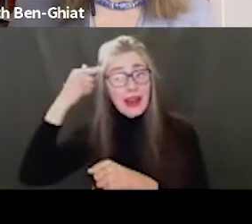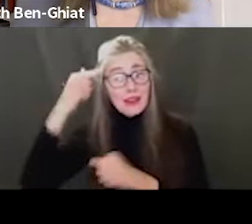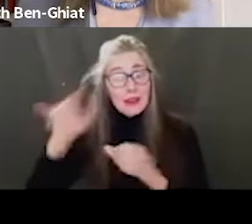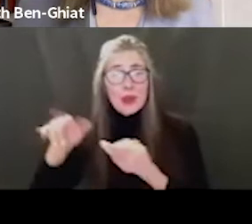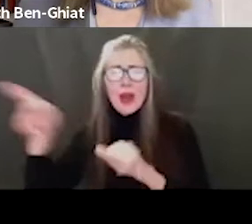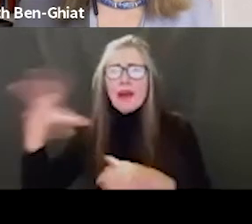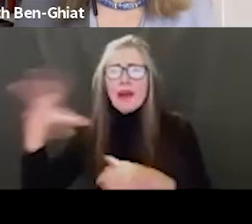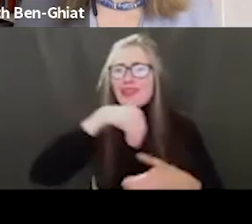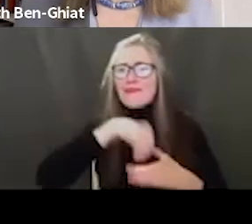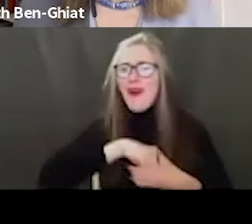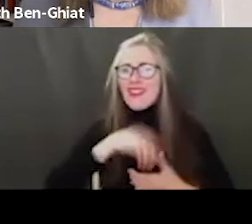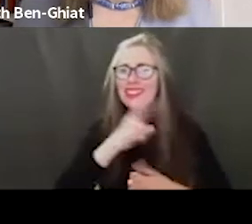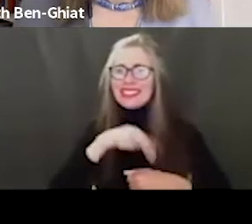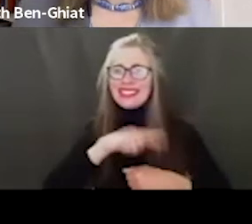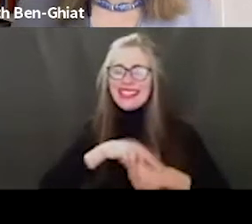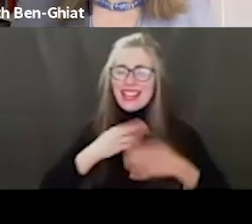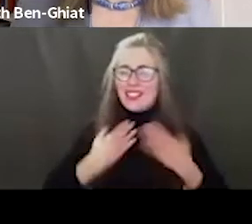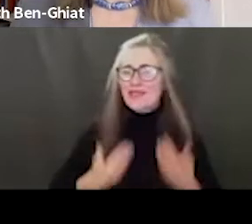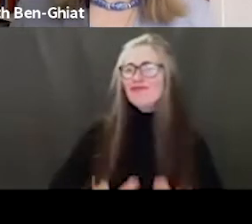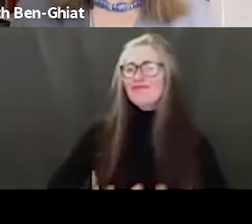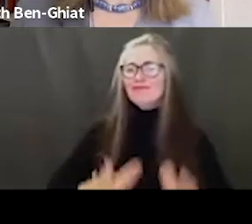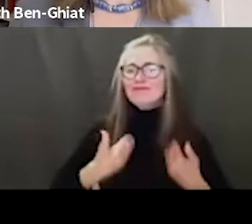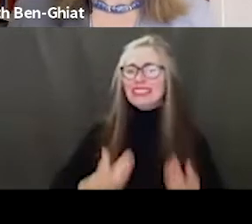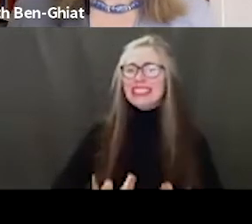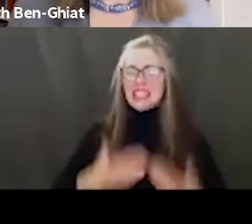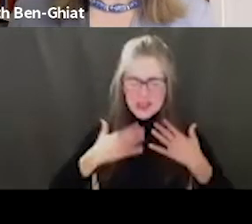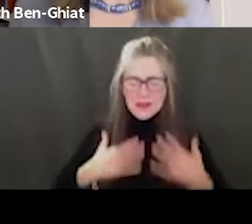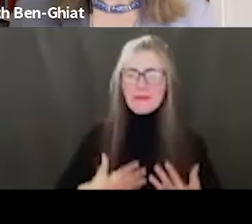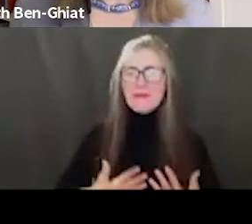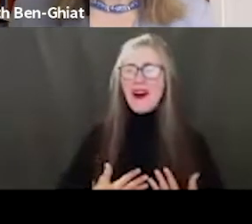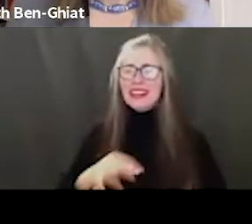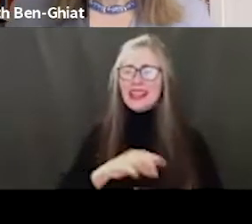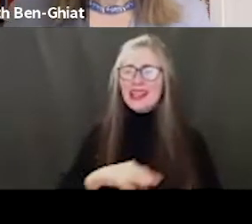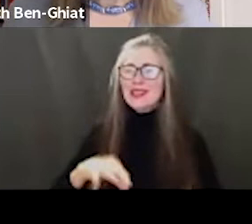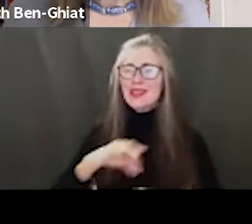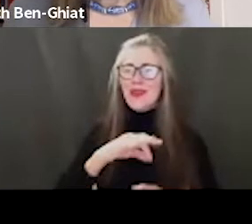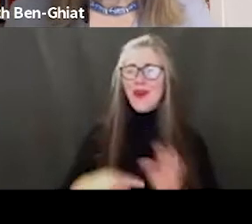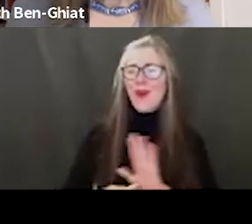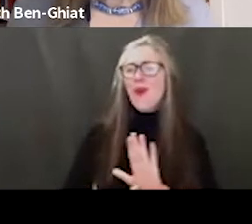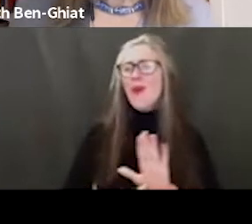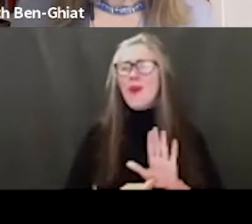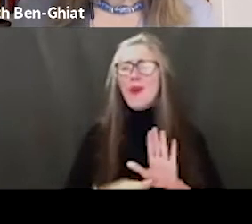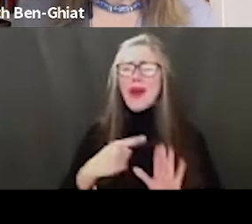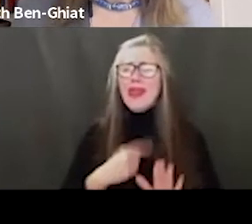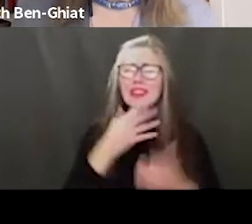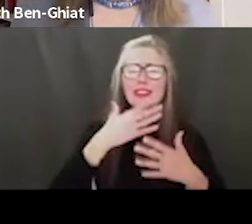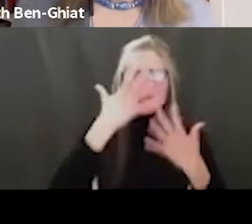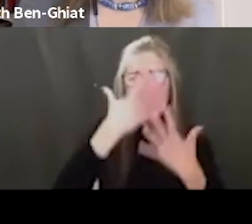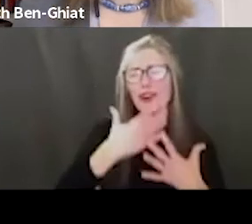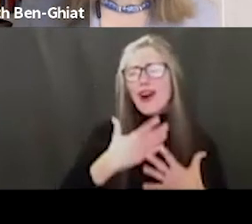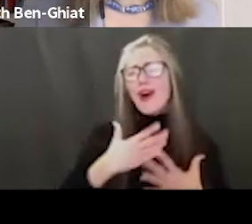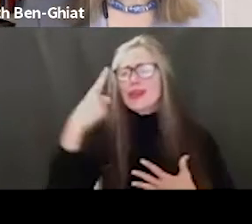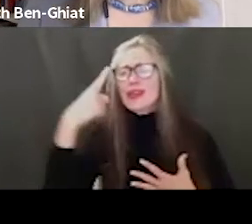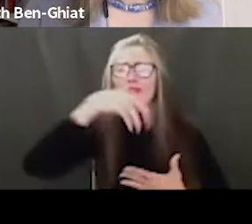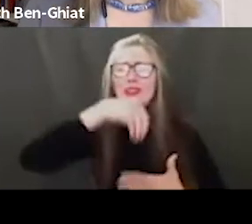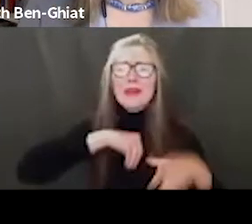nation, and he bears in his own body and his soul its sorrows and dreams. And